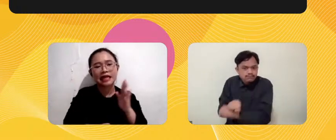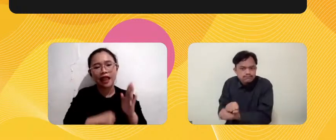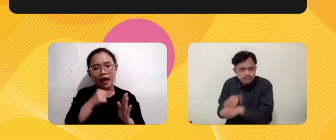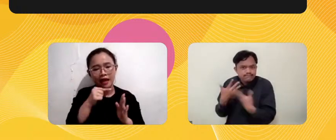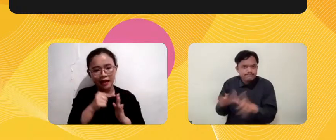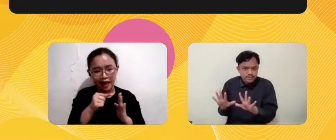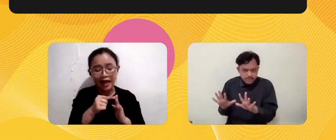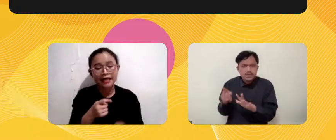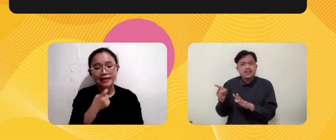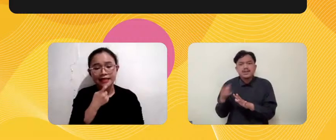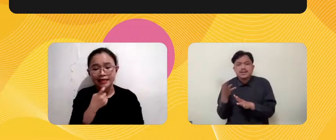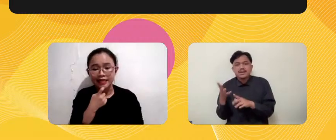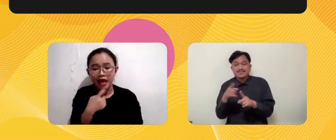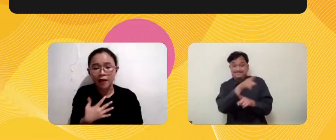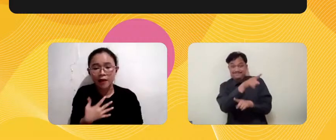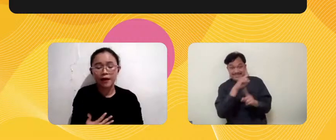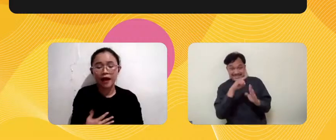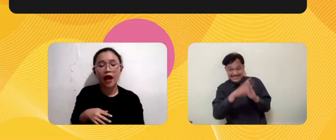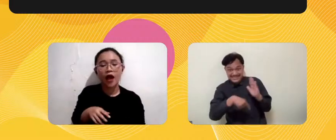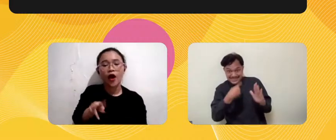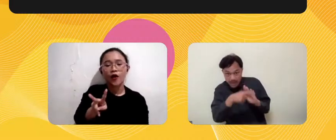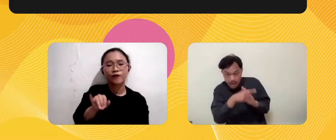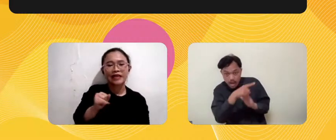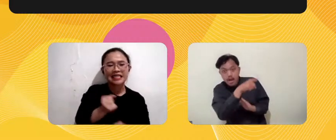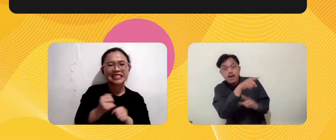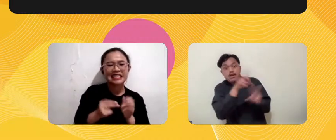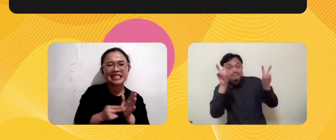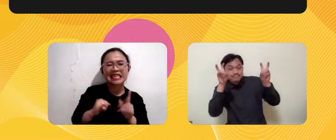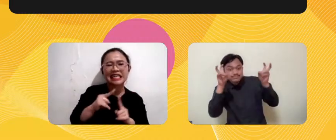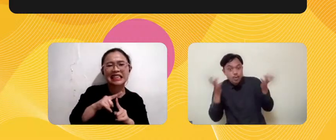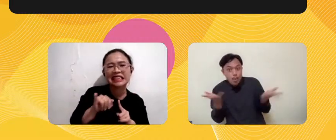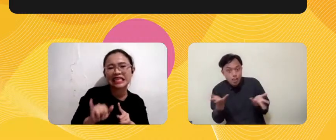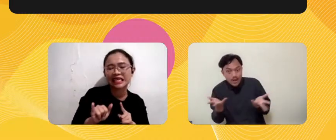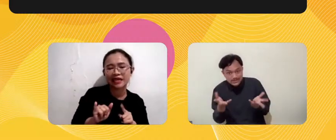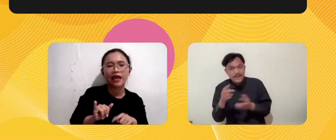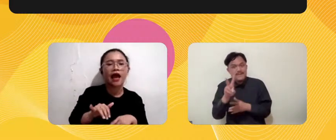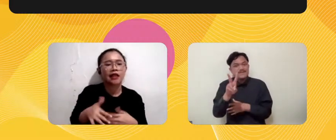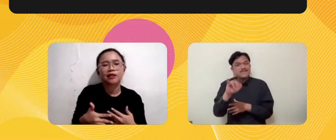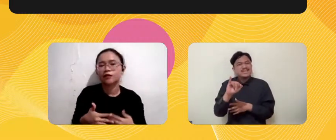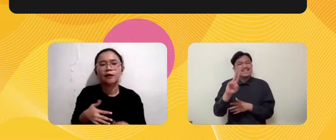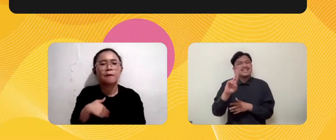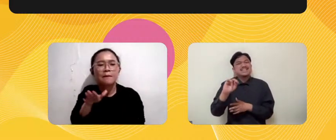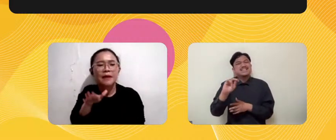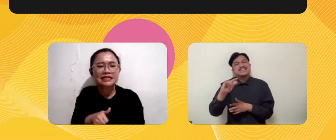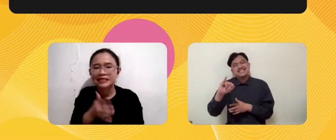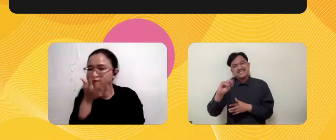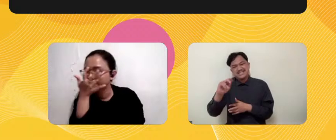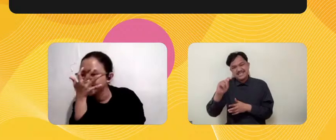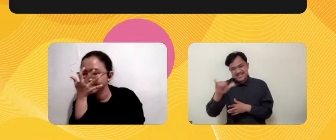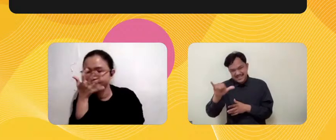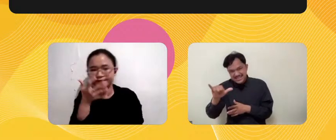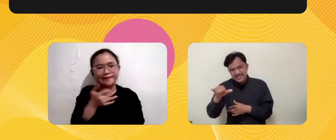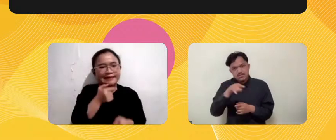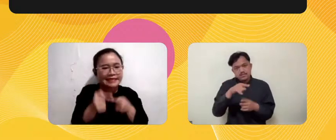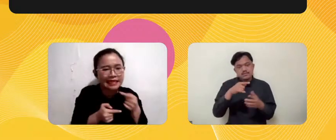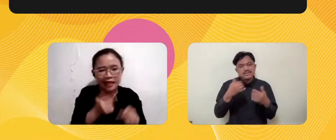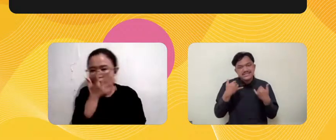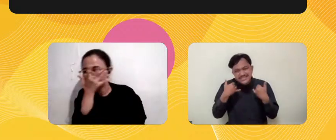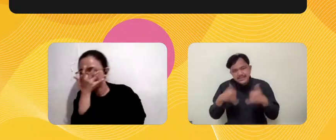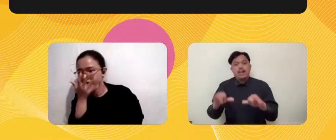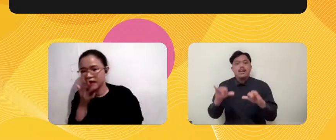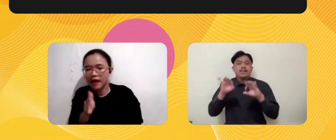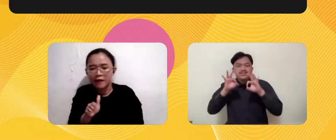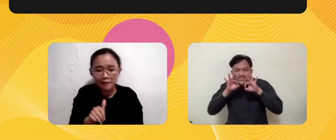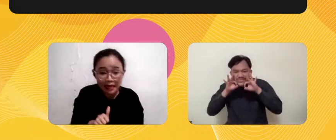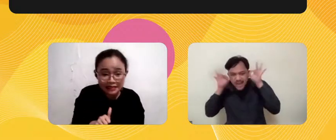virginity and how female pleasure is a taboo topic, and they do it by like girls and